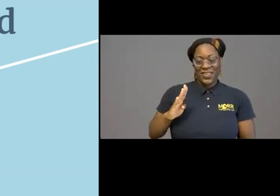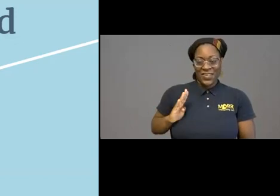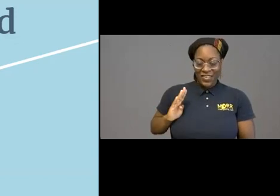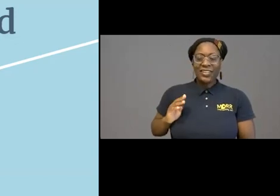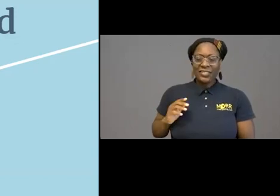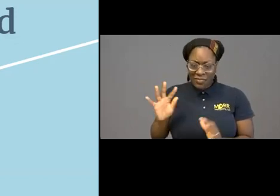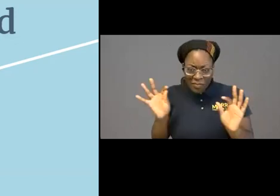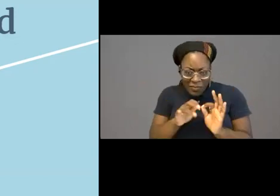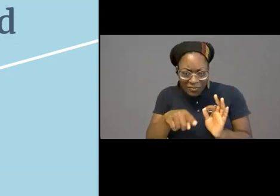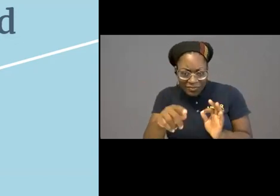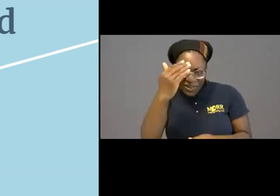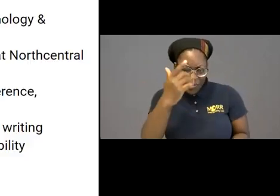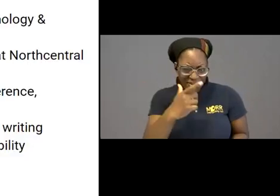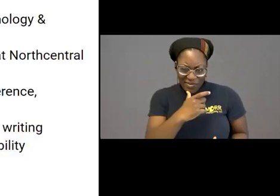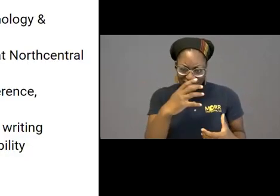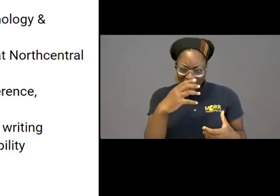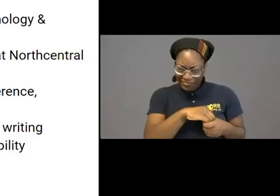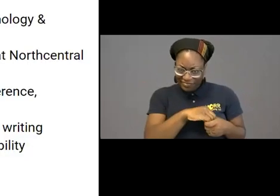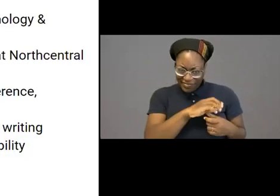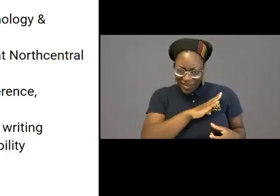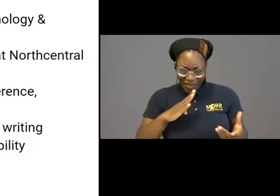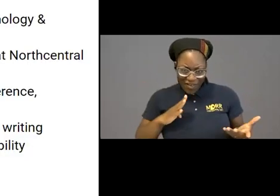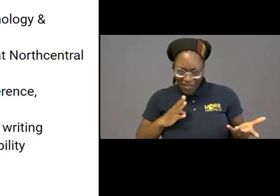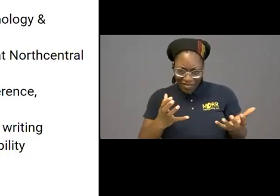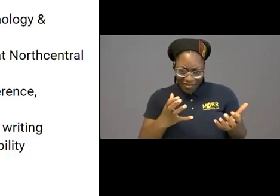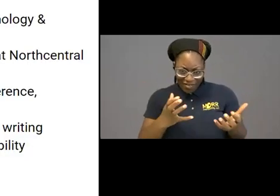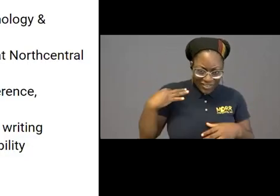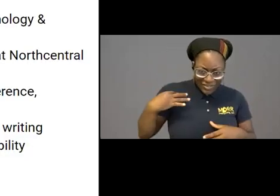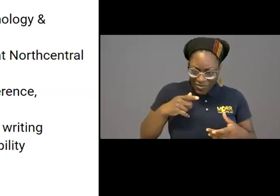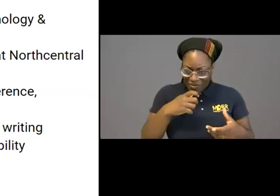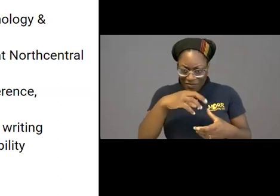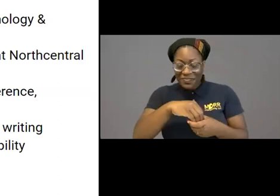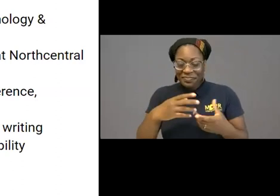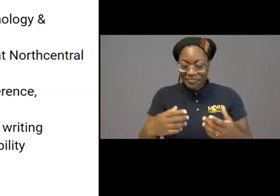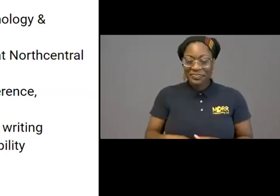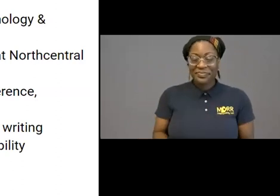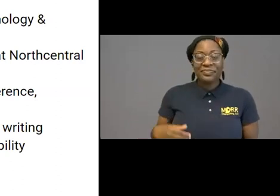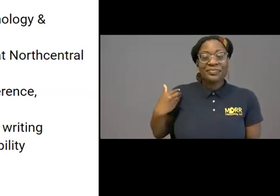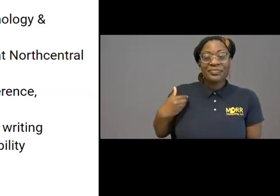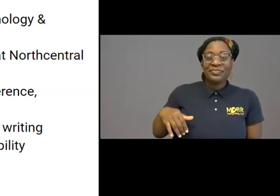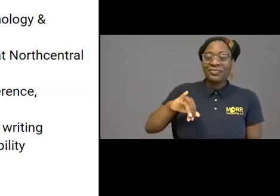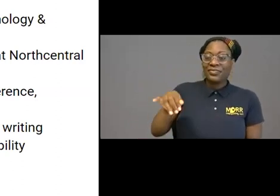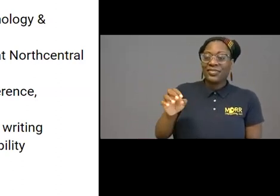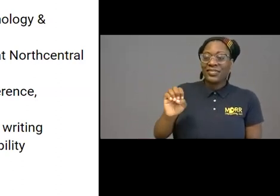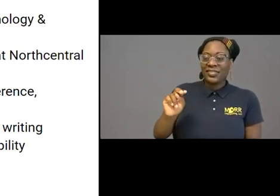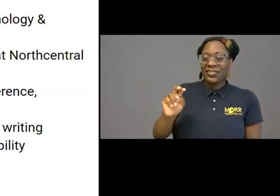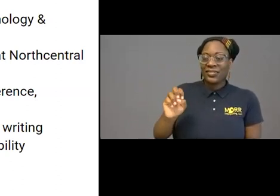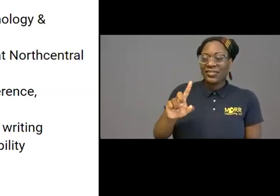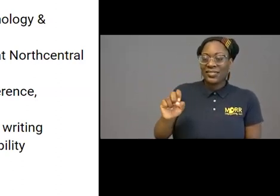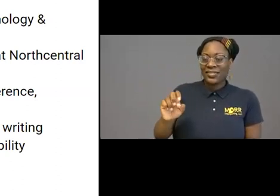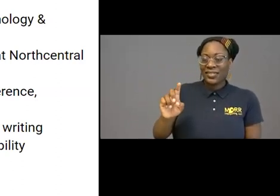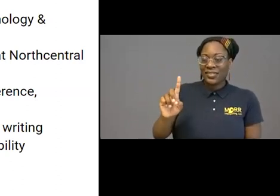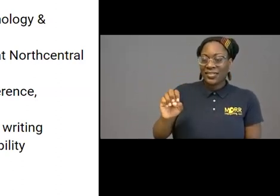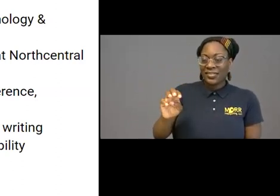if you decide to volunteer. I am Janelle Dempsey, and I am the founding president of the OWCA. I have